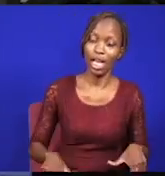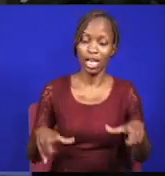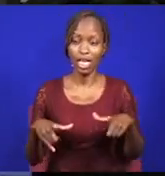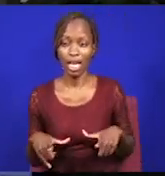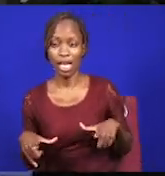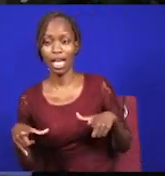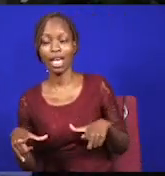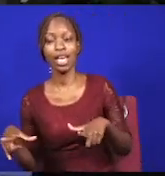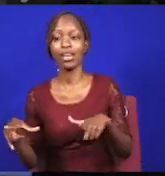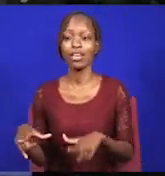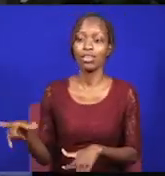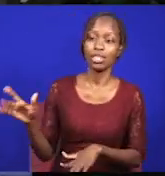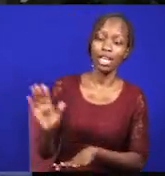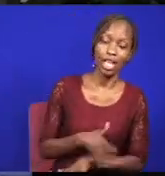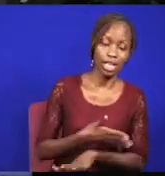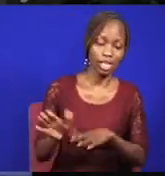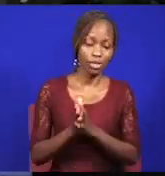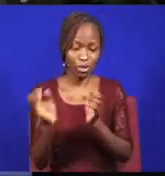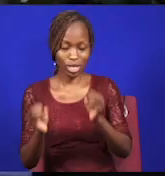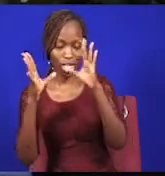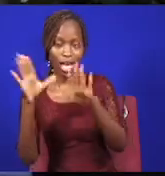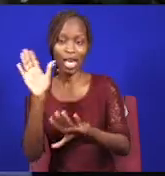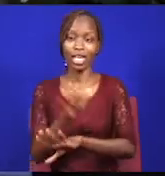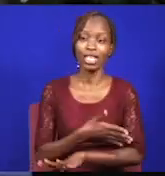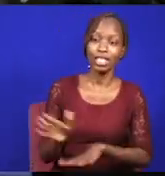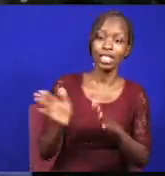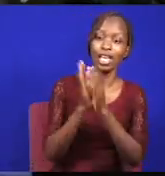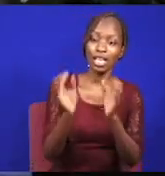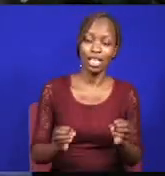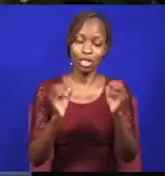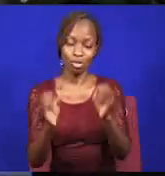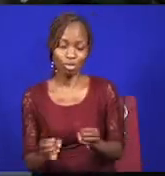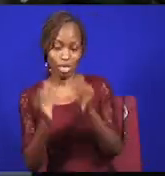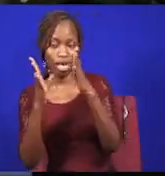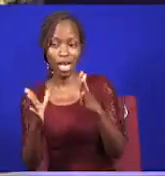is alive. Sing hallelujah, sing